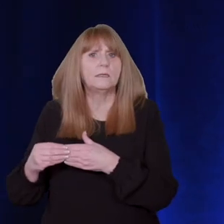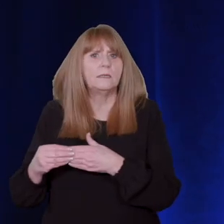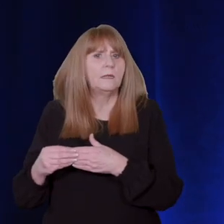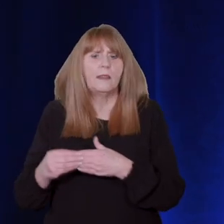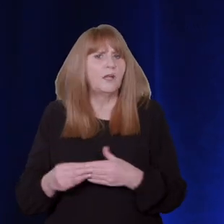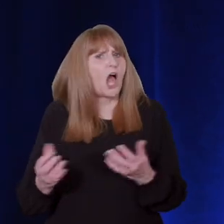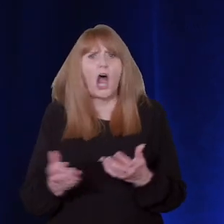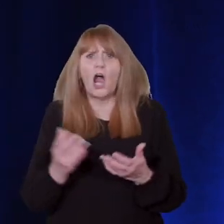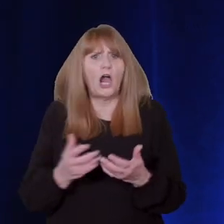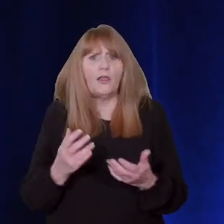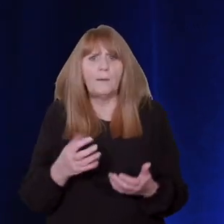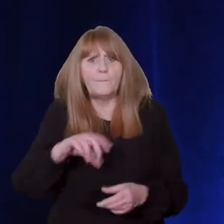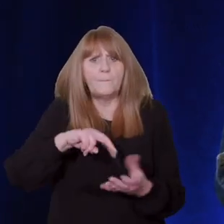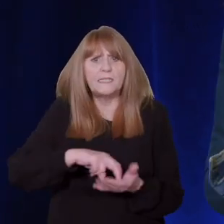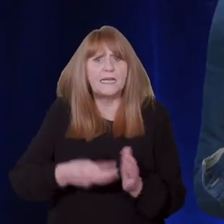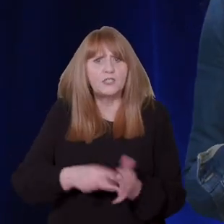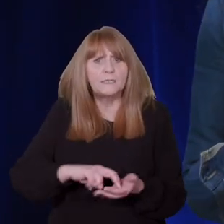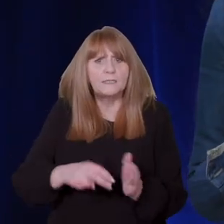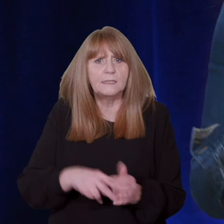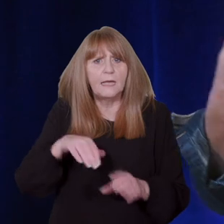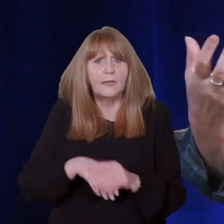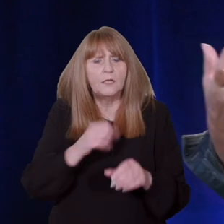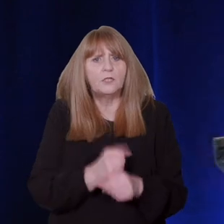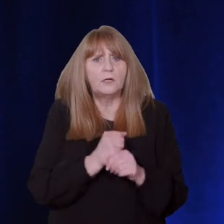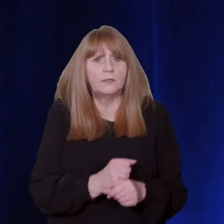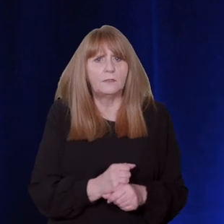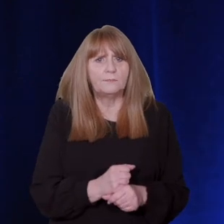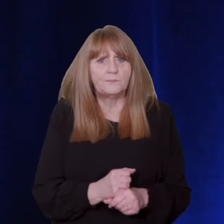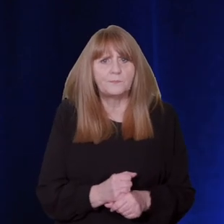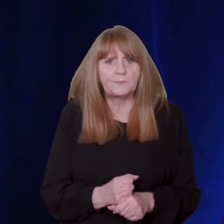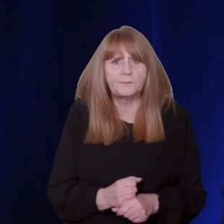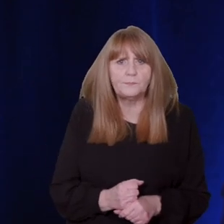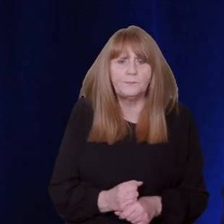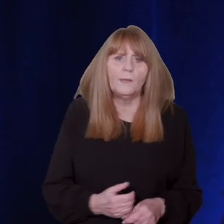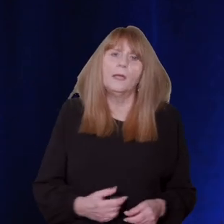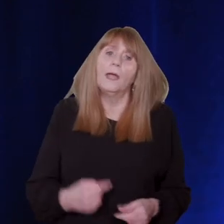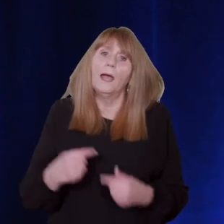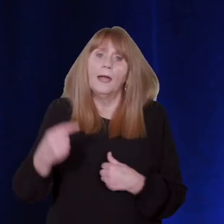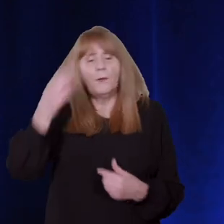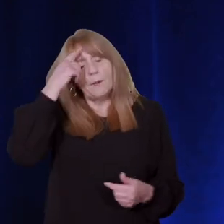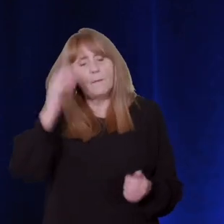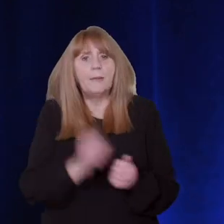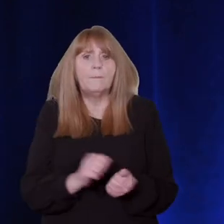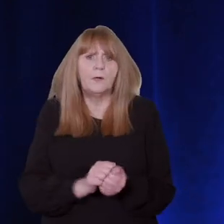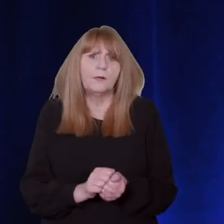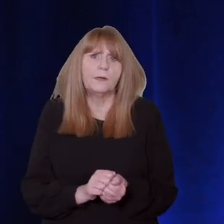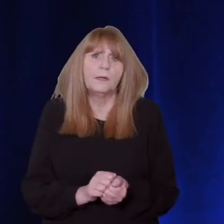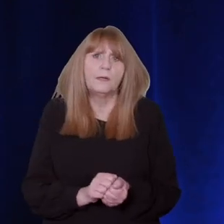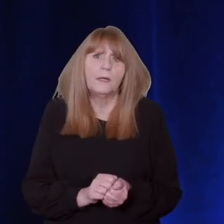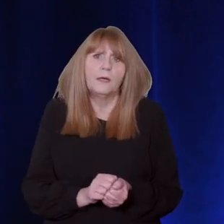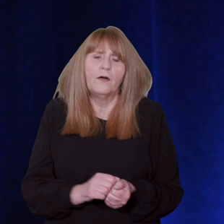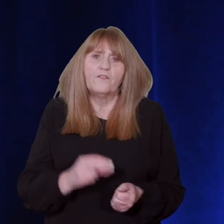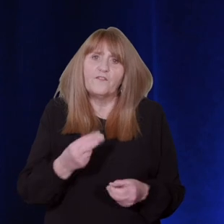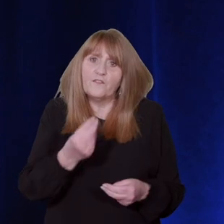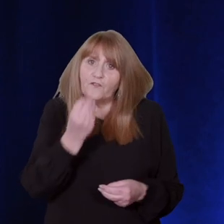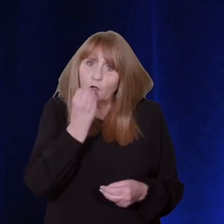and meet need. I remember the food and fuel crisis that, in fact, every year hits the news. And it broke my